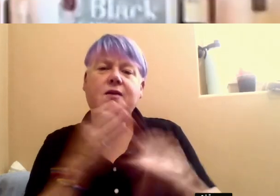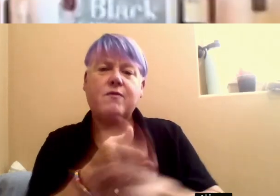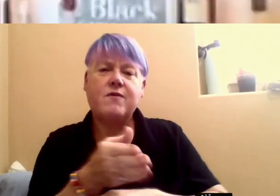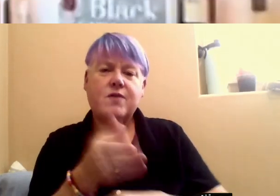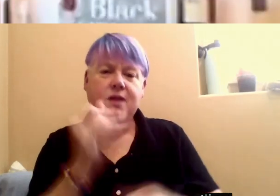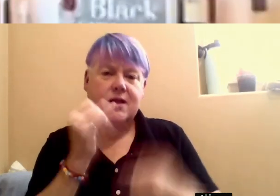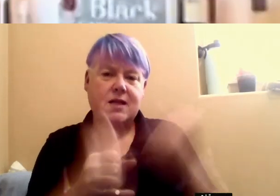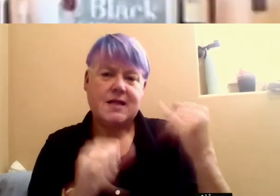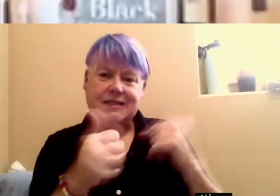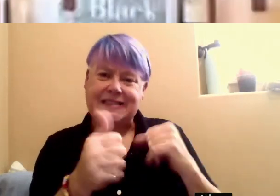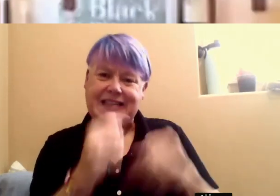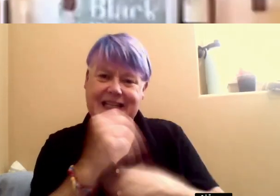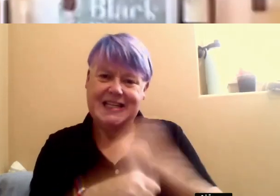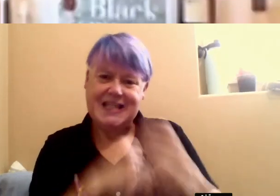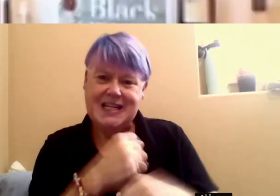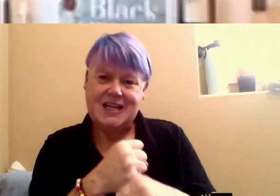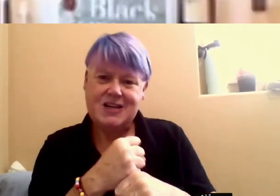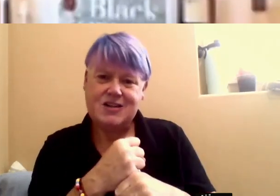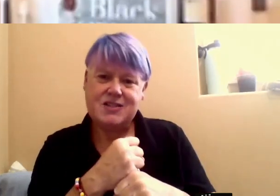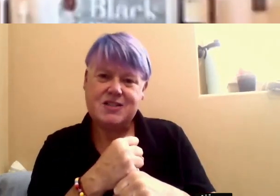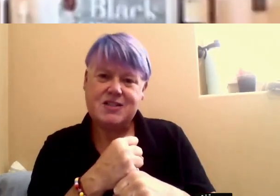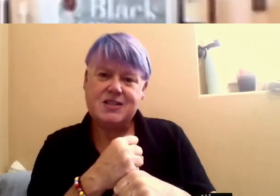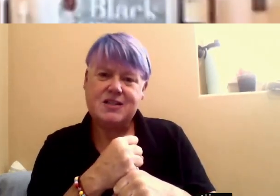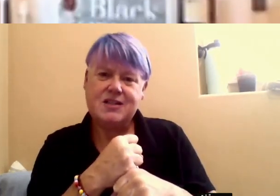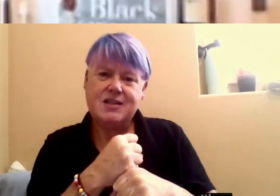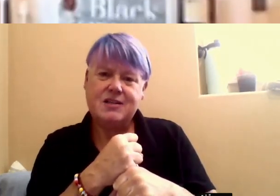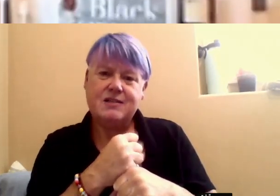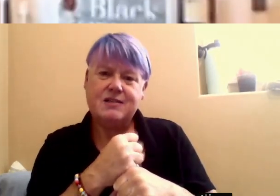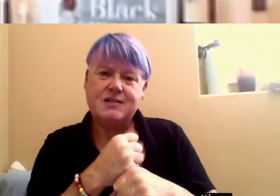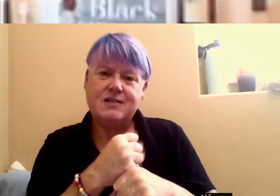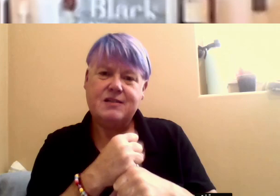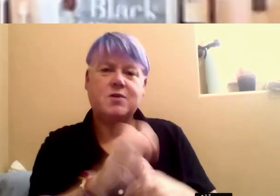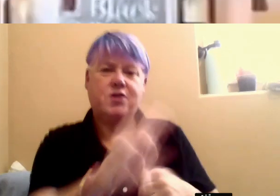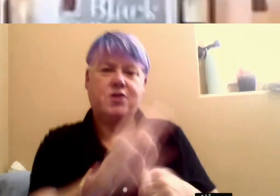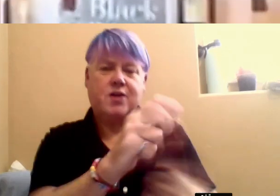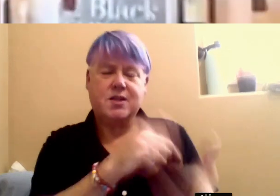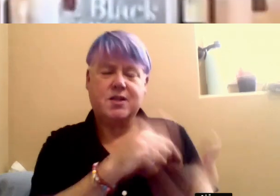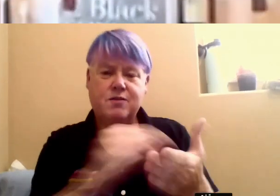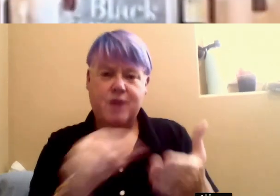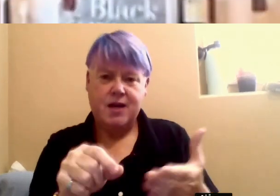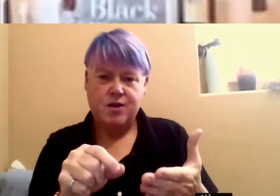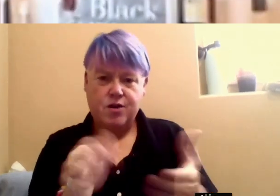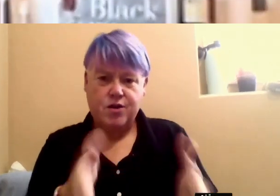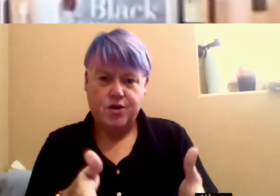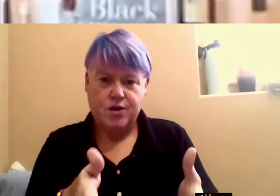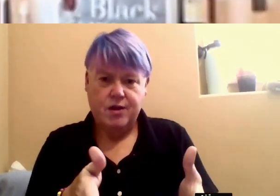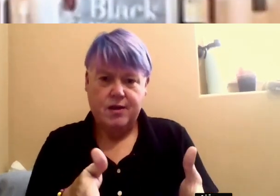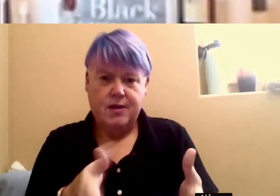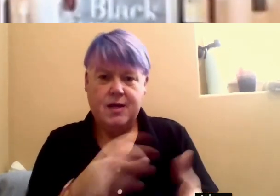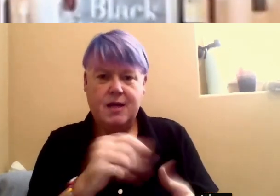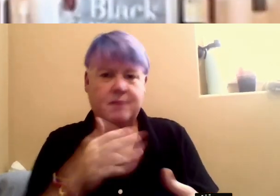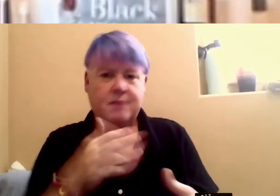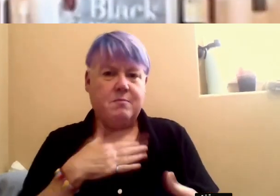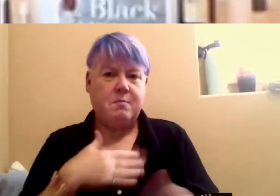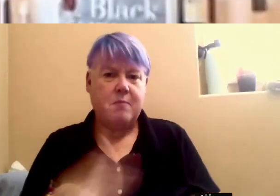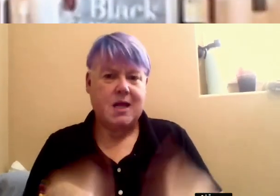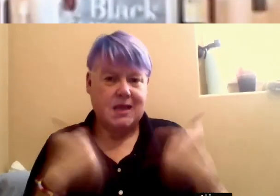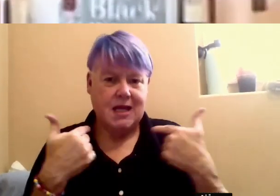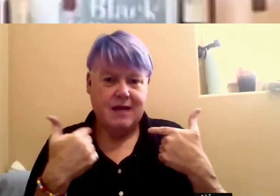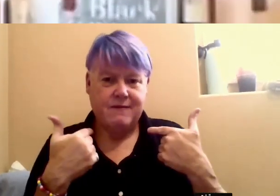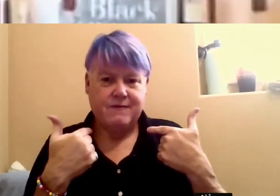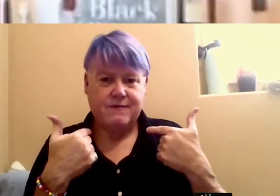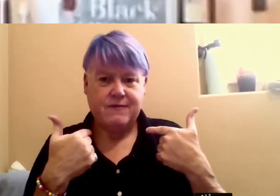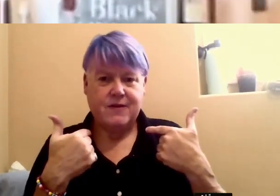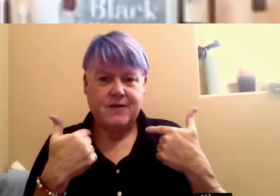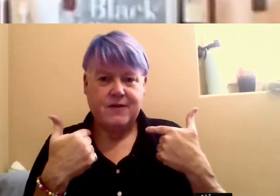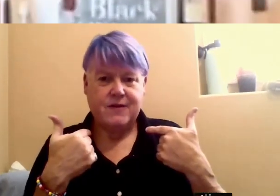years in talking about, my journey as a writer and, my life and kind of inform my